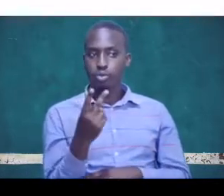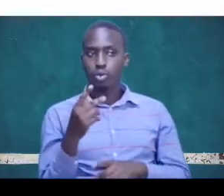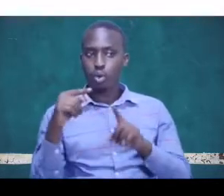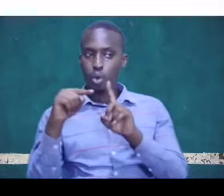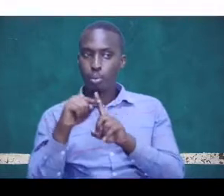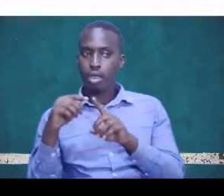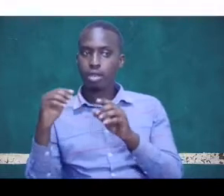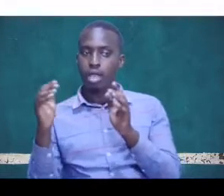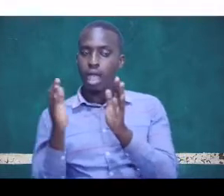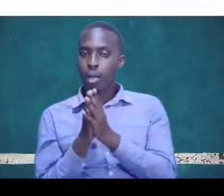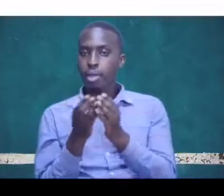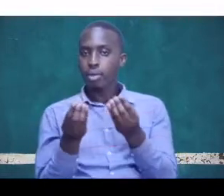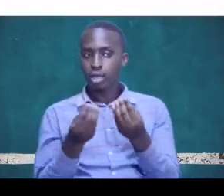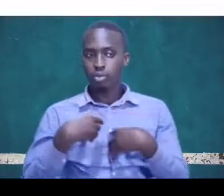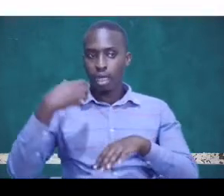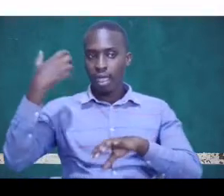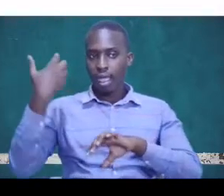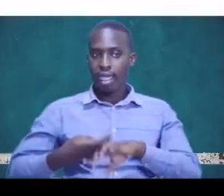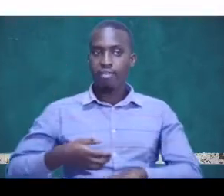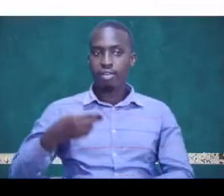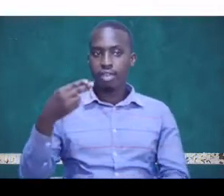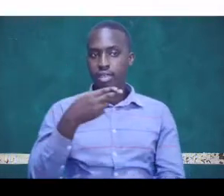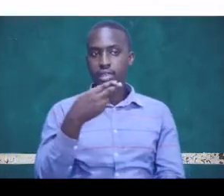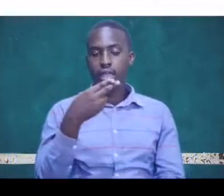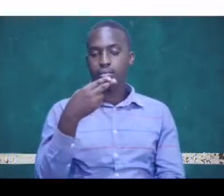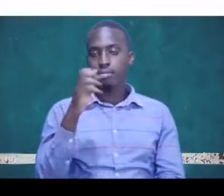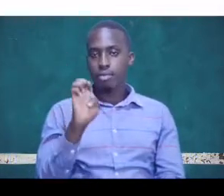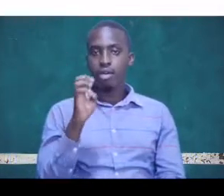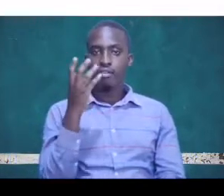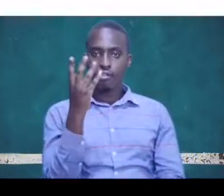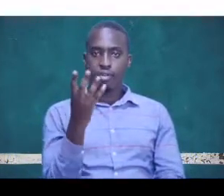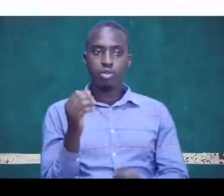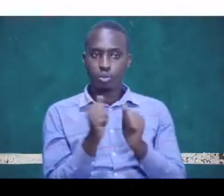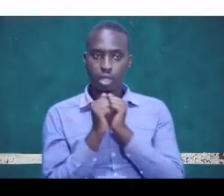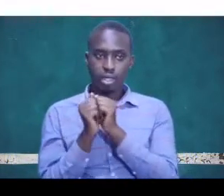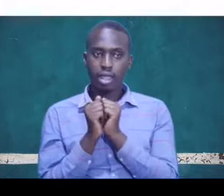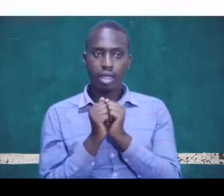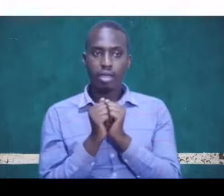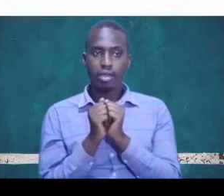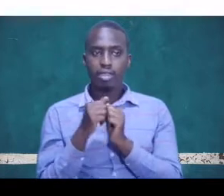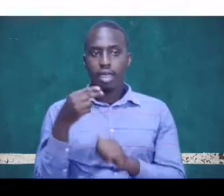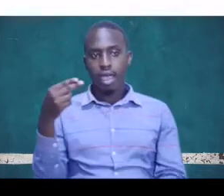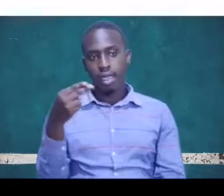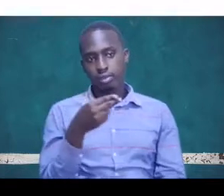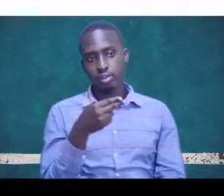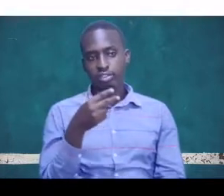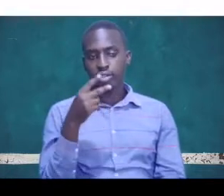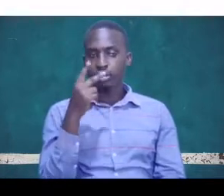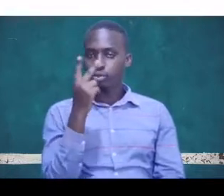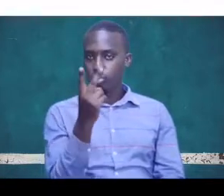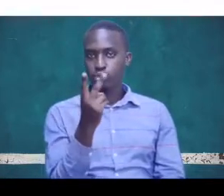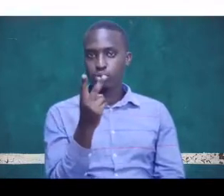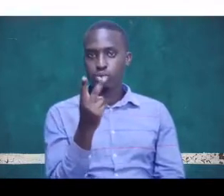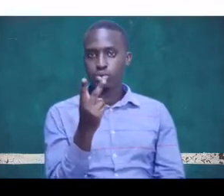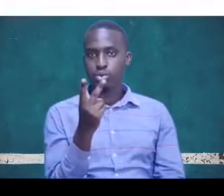this heavy helium. This is helium 4, together with the hydrogen or 2